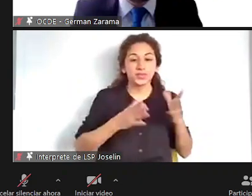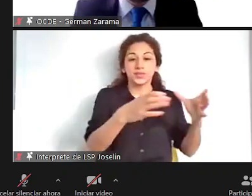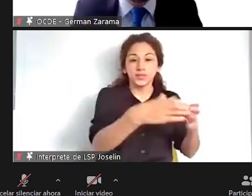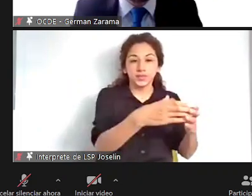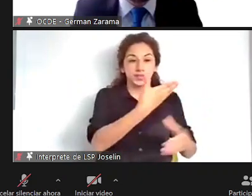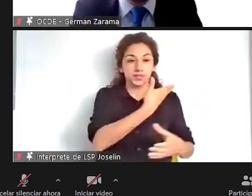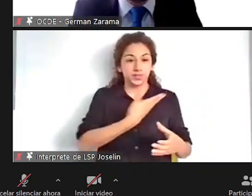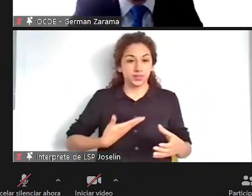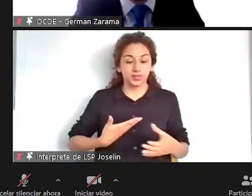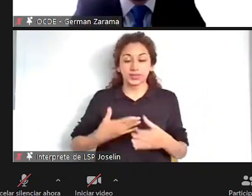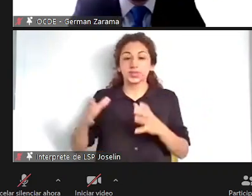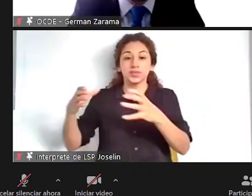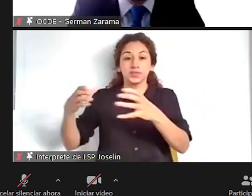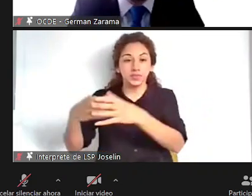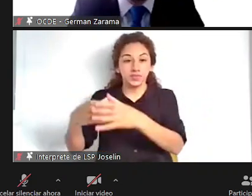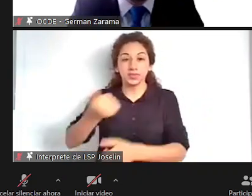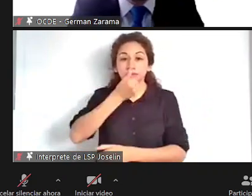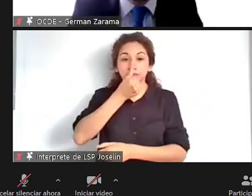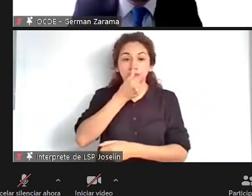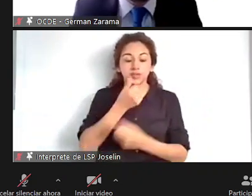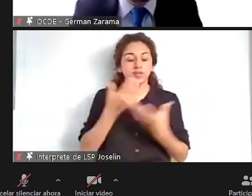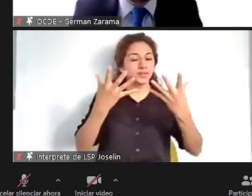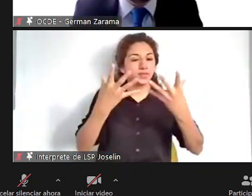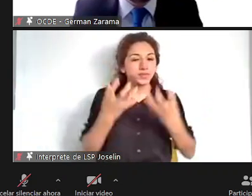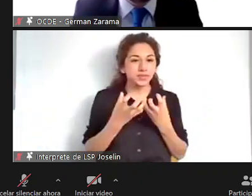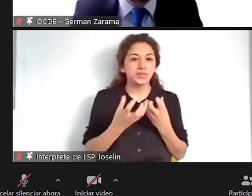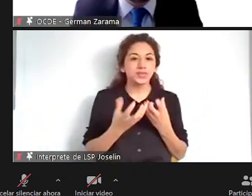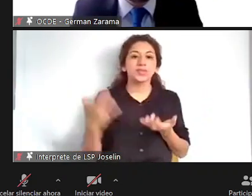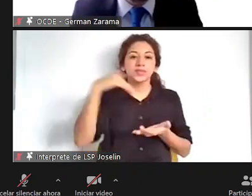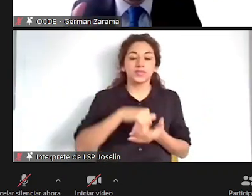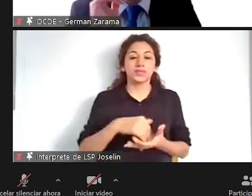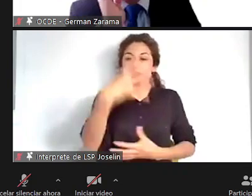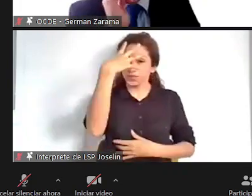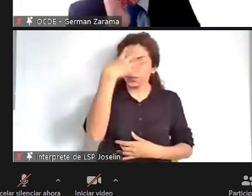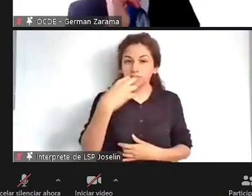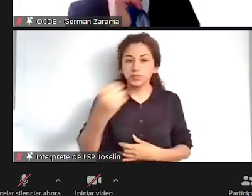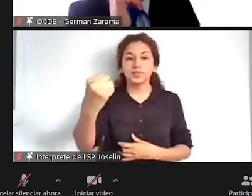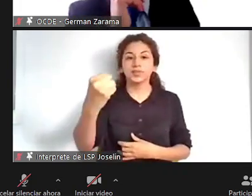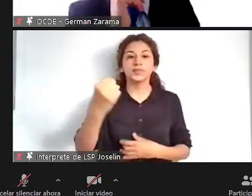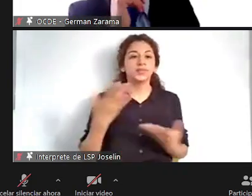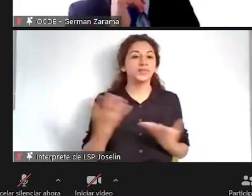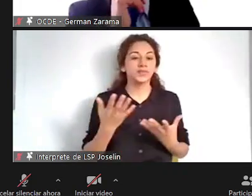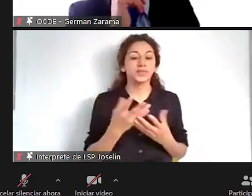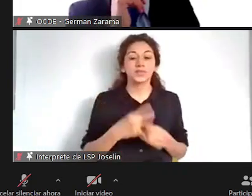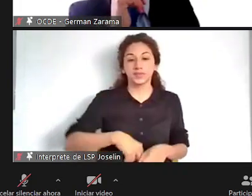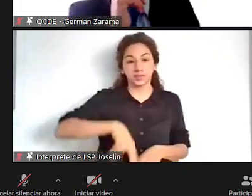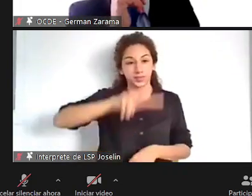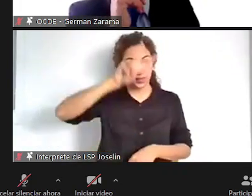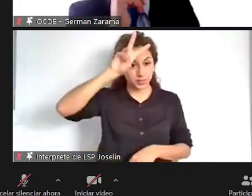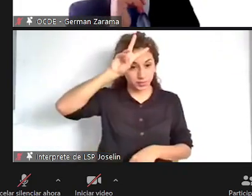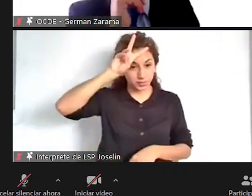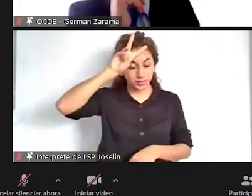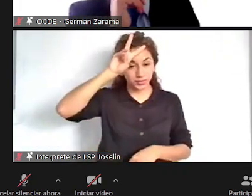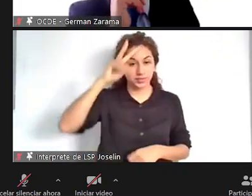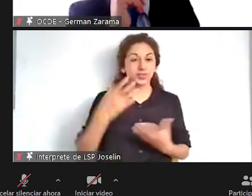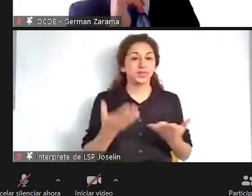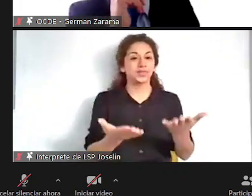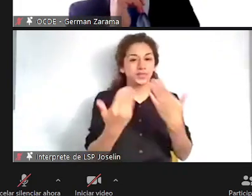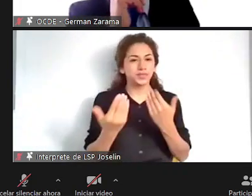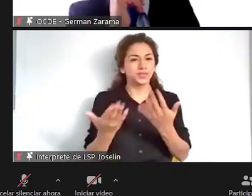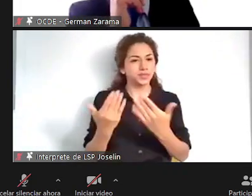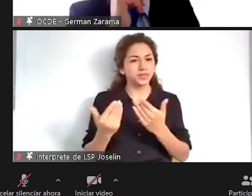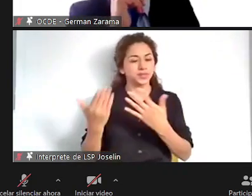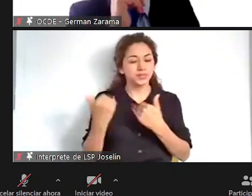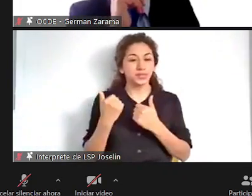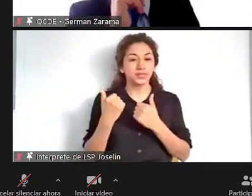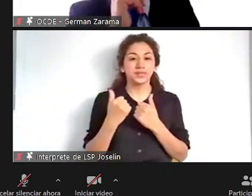work between public and private sector to recover the attractiveness and that trust in peru to